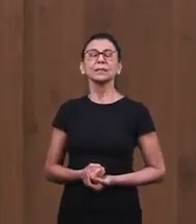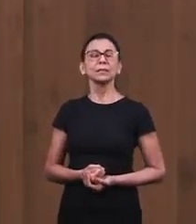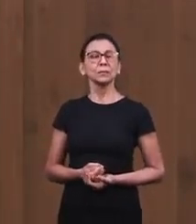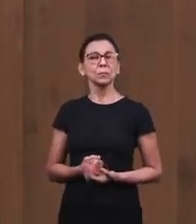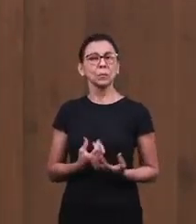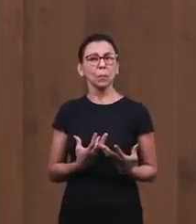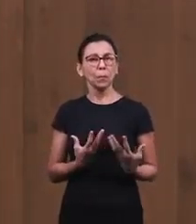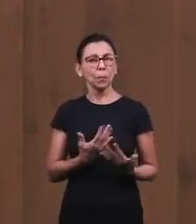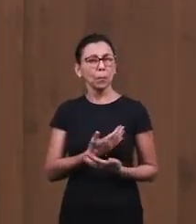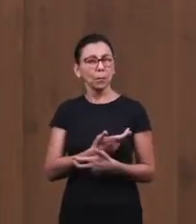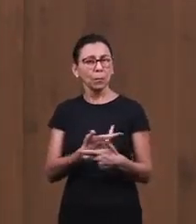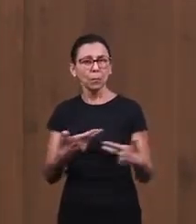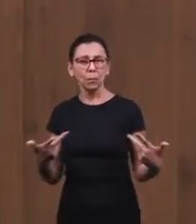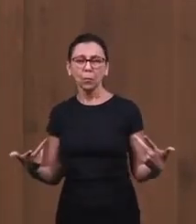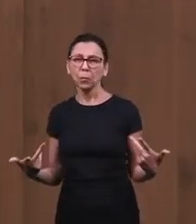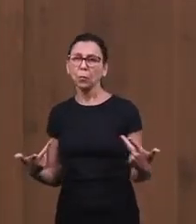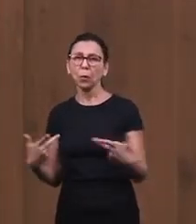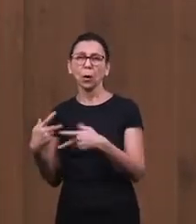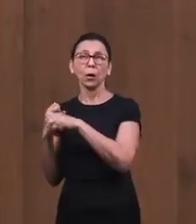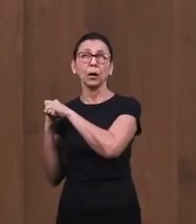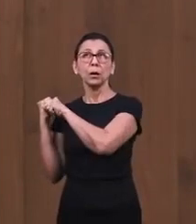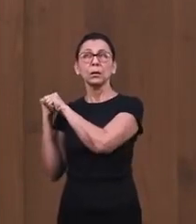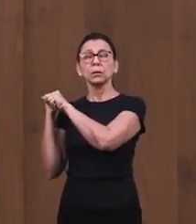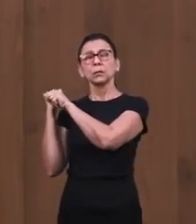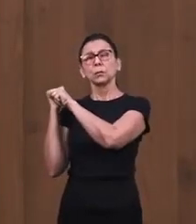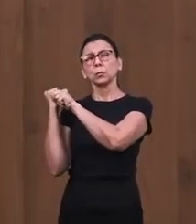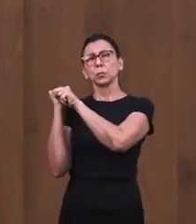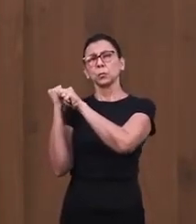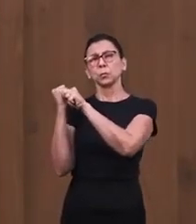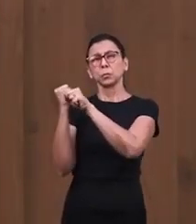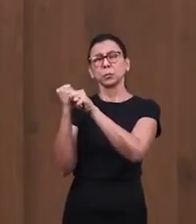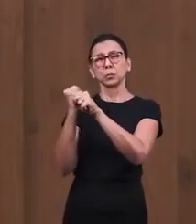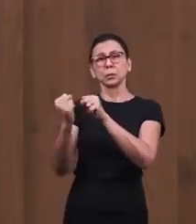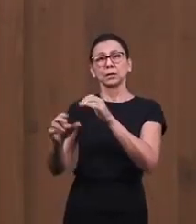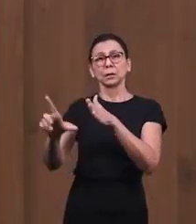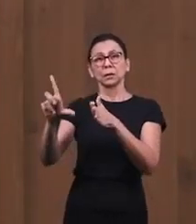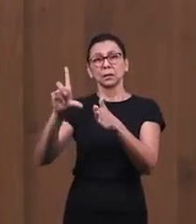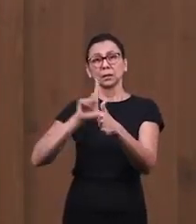many were taken captive, and many years went by